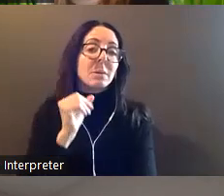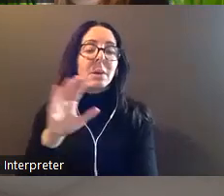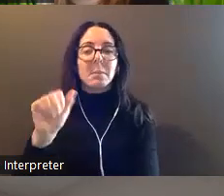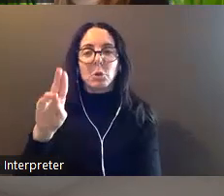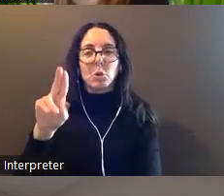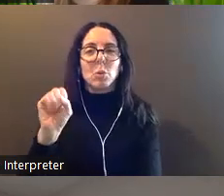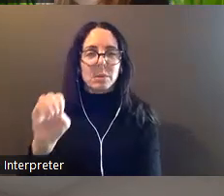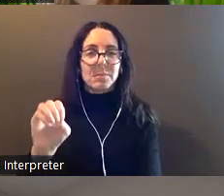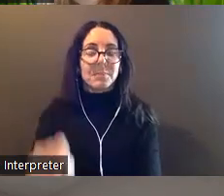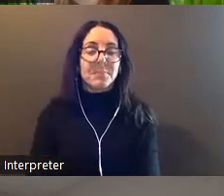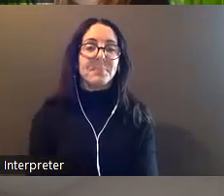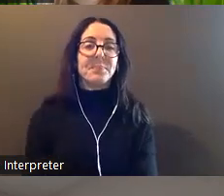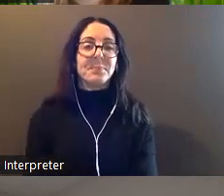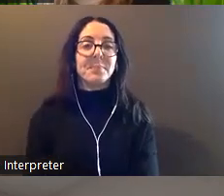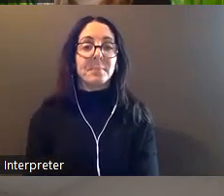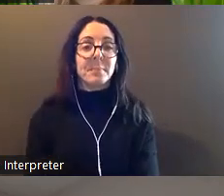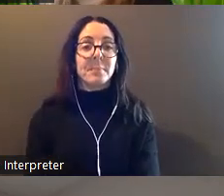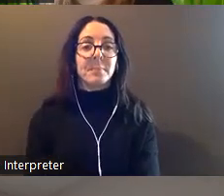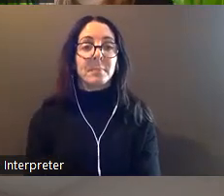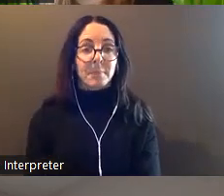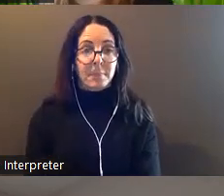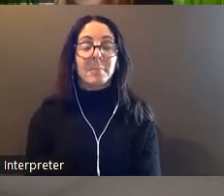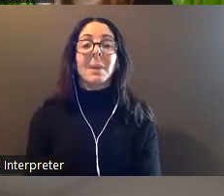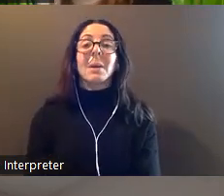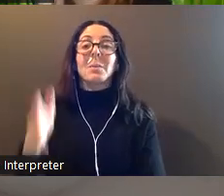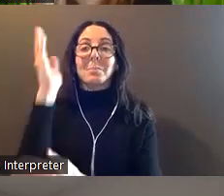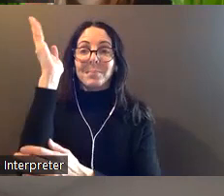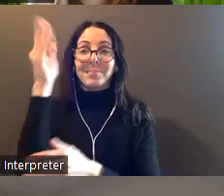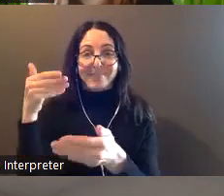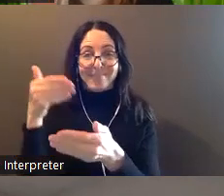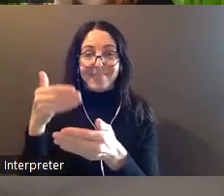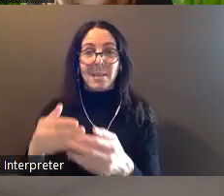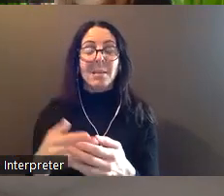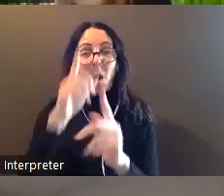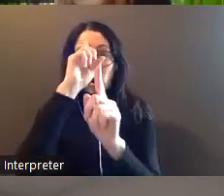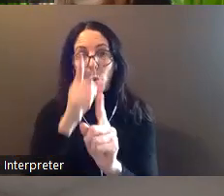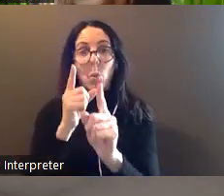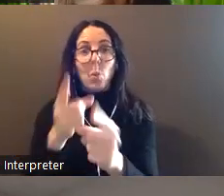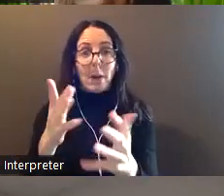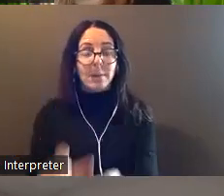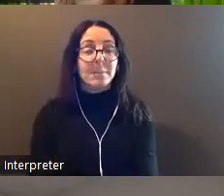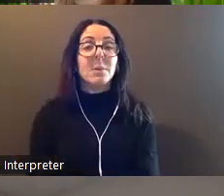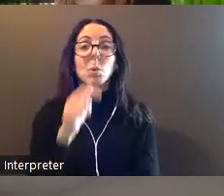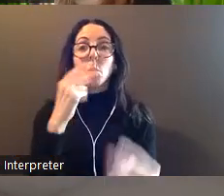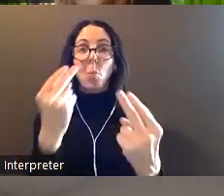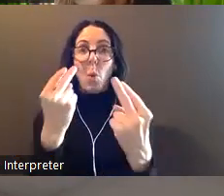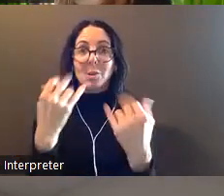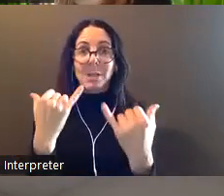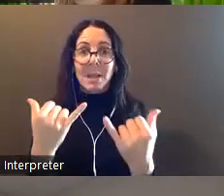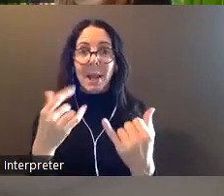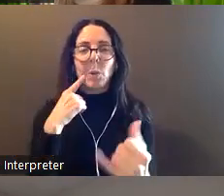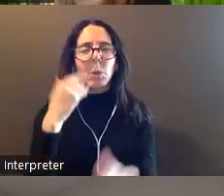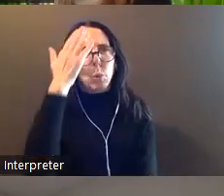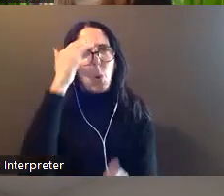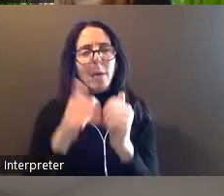abuse. By the end of the session, our hope is that participants will be able to identify why